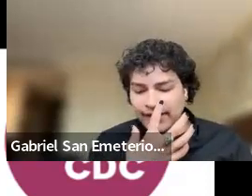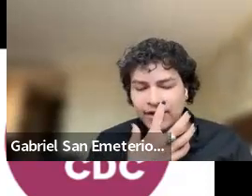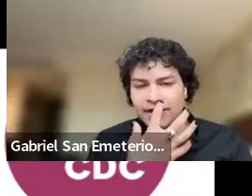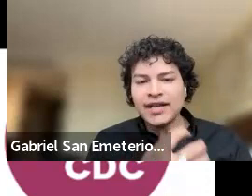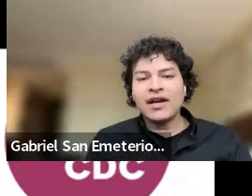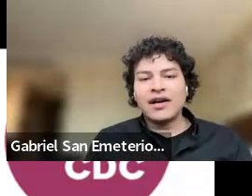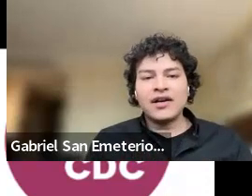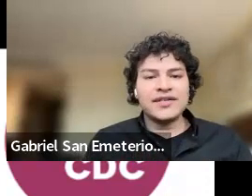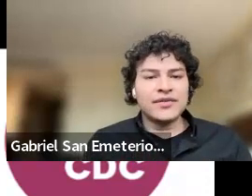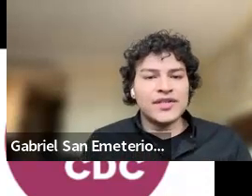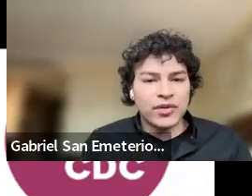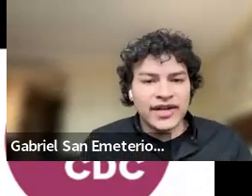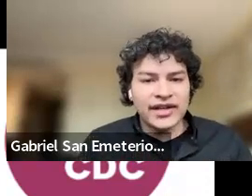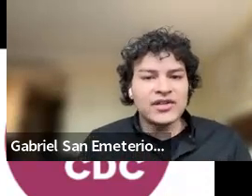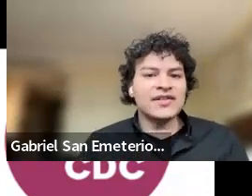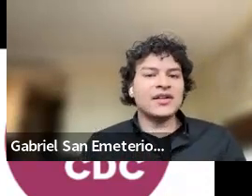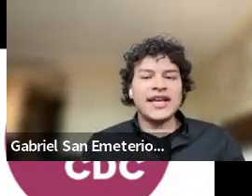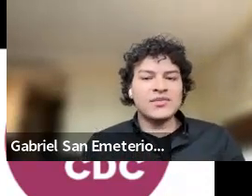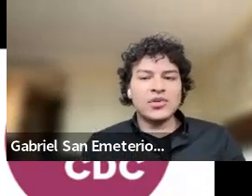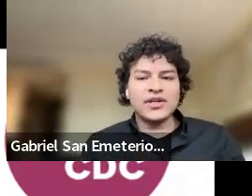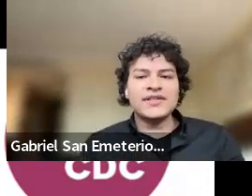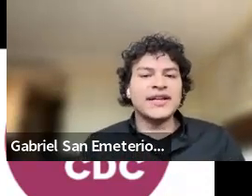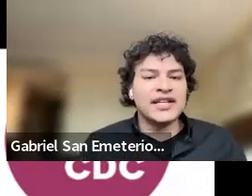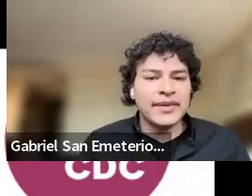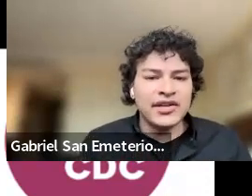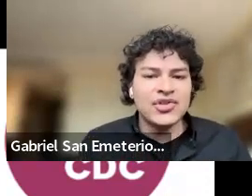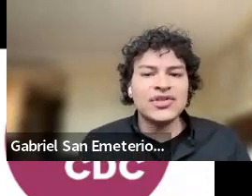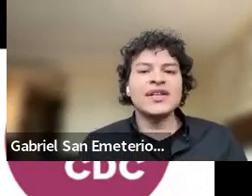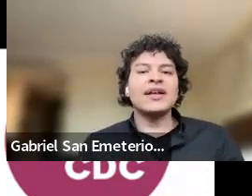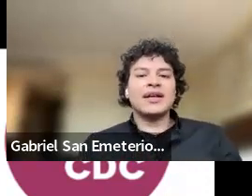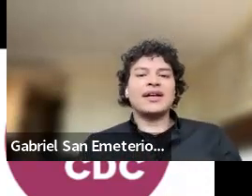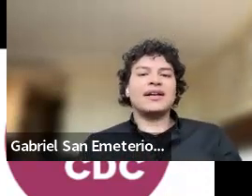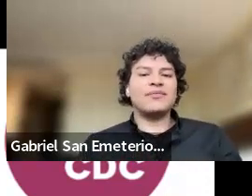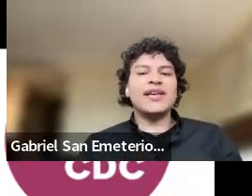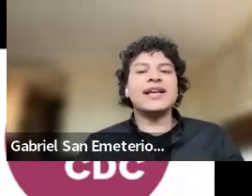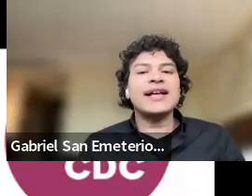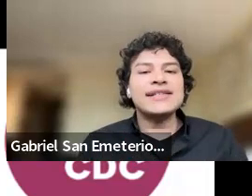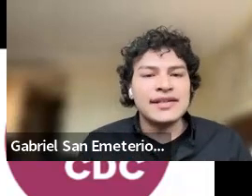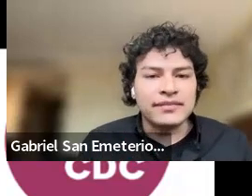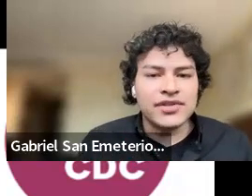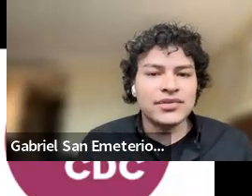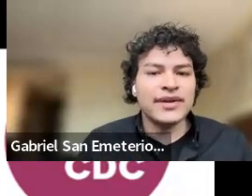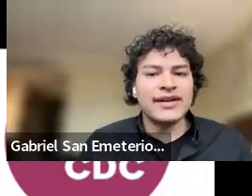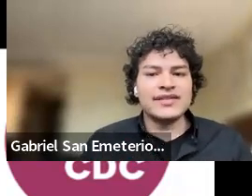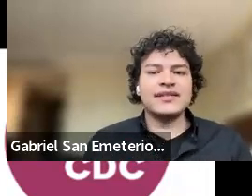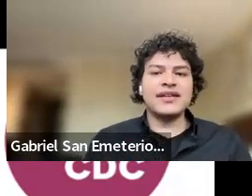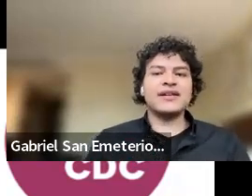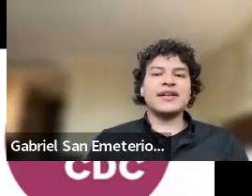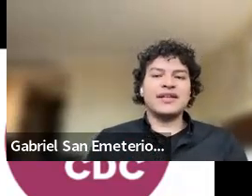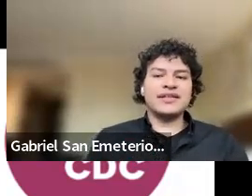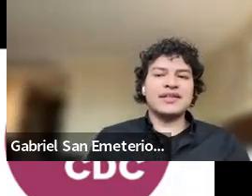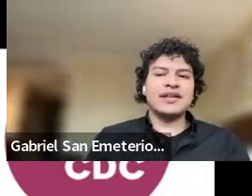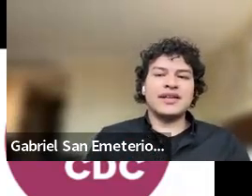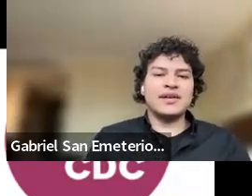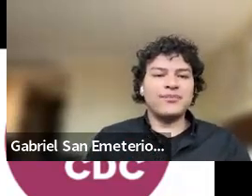medical providers, our service providers, our caseworkers, our case managers, we can ask them to mask.